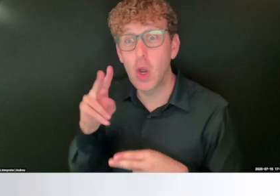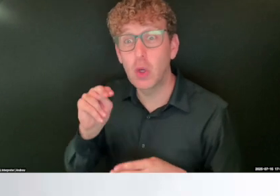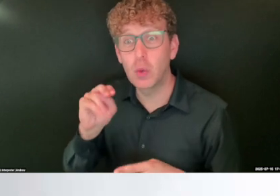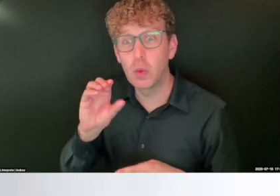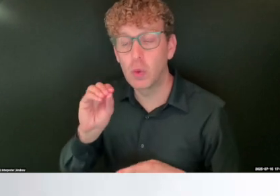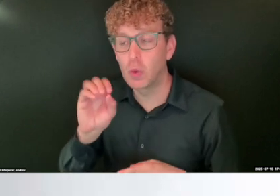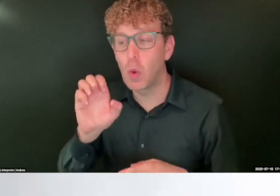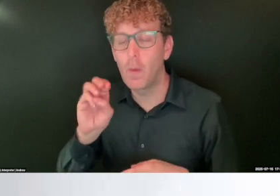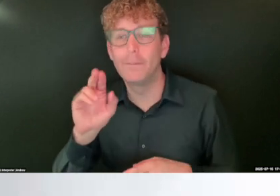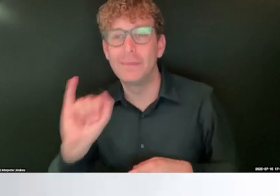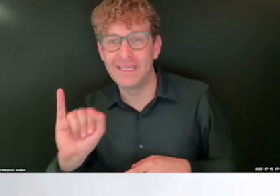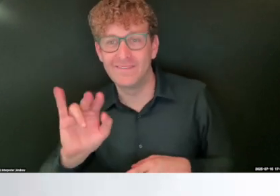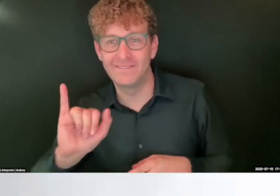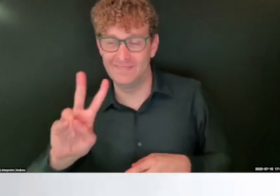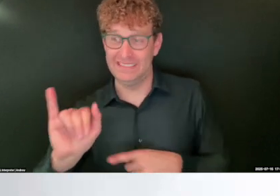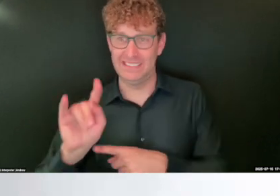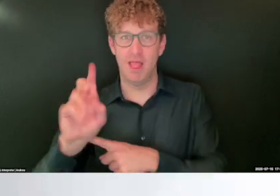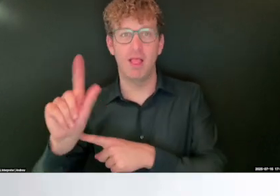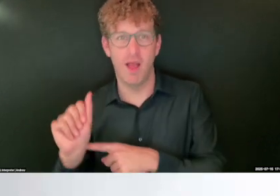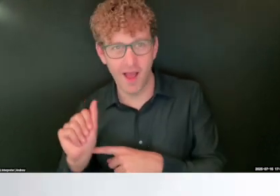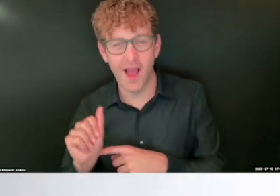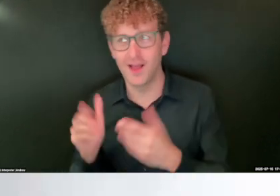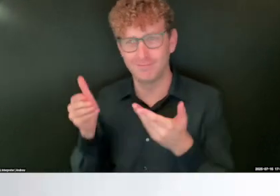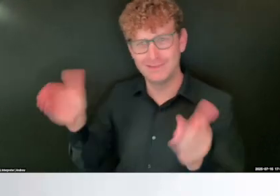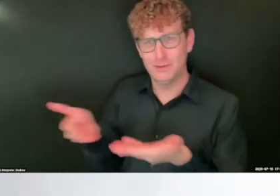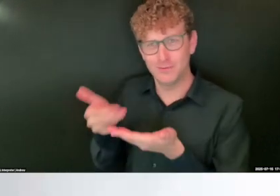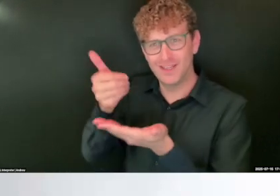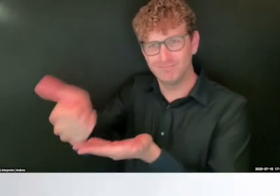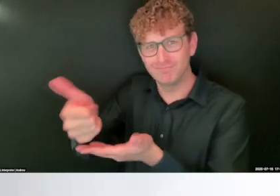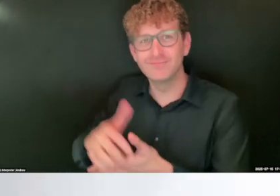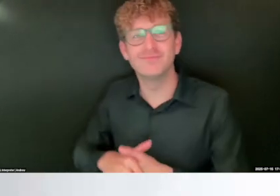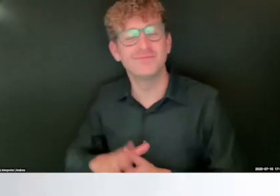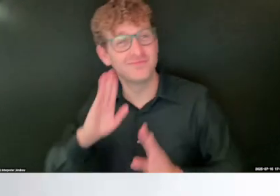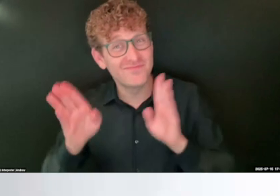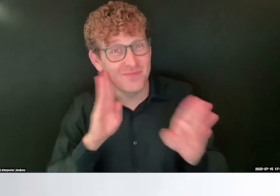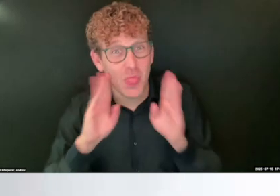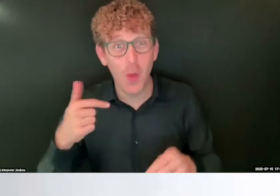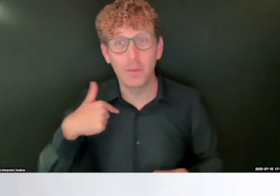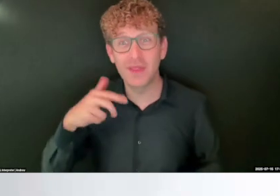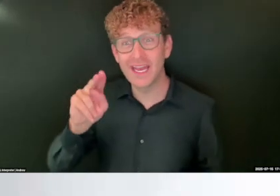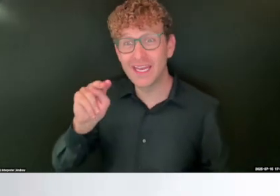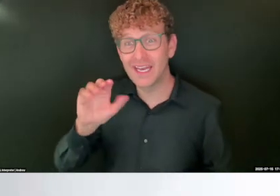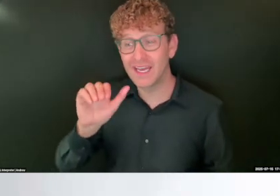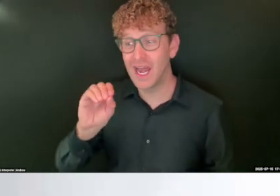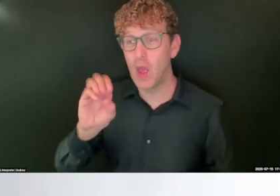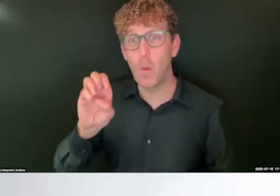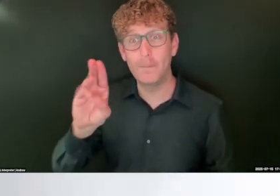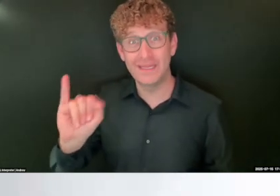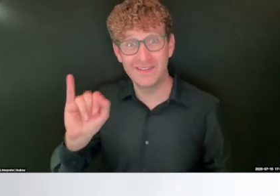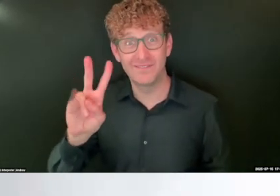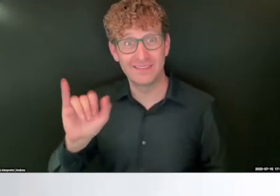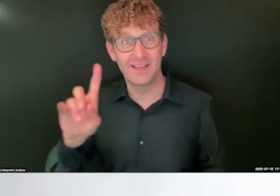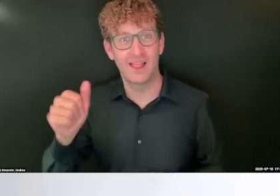yourself. Hi everyone, I'm Noemi Vitela. I'm also part of CARB and I will be part of the team planning